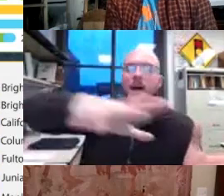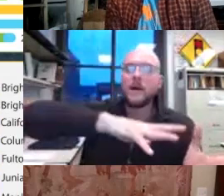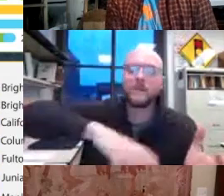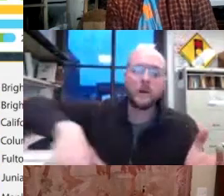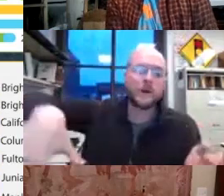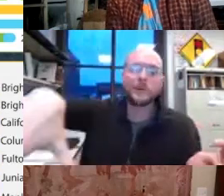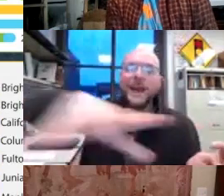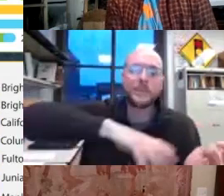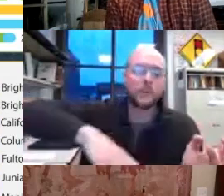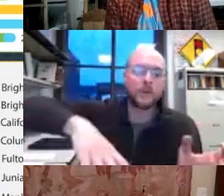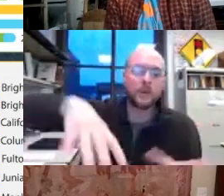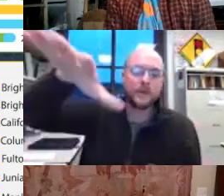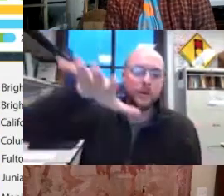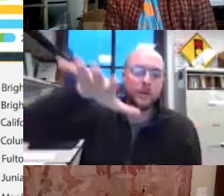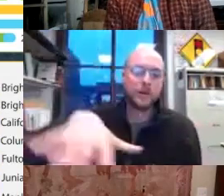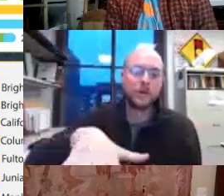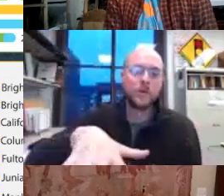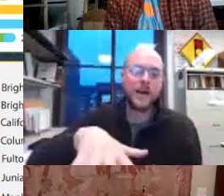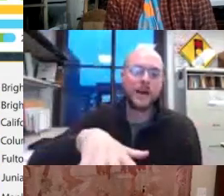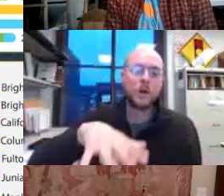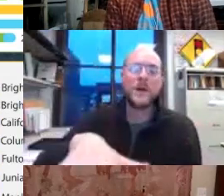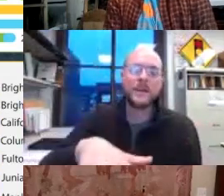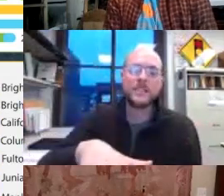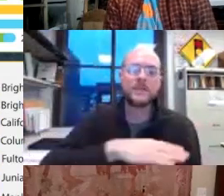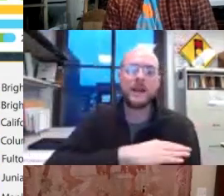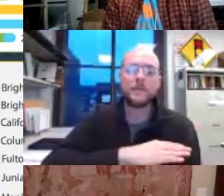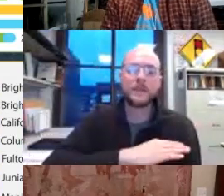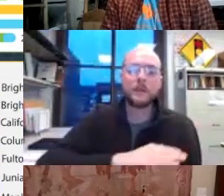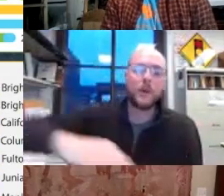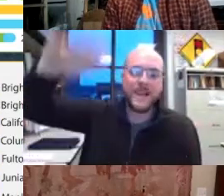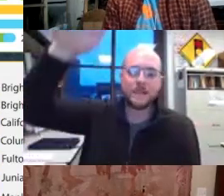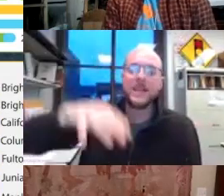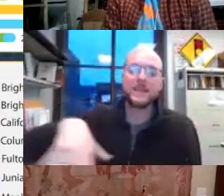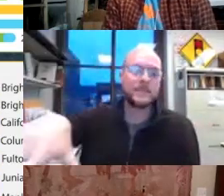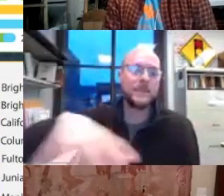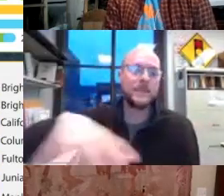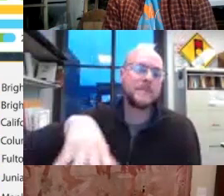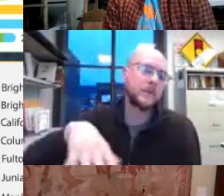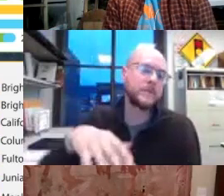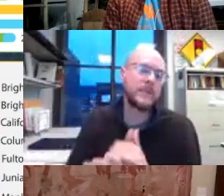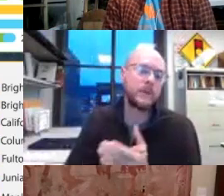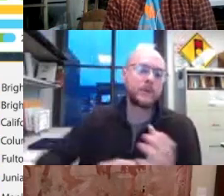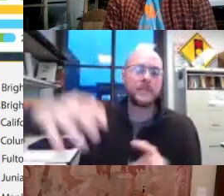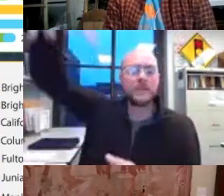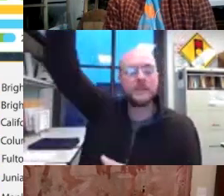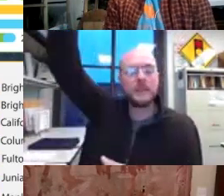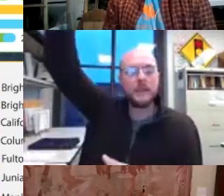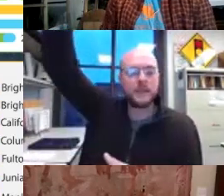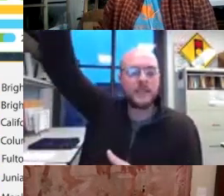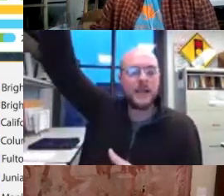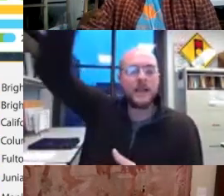with a grassed or low maintenance, low height plantings in the middle. And so you'll see